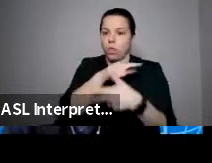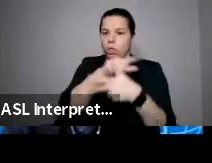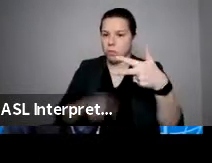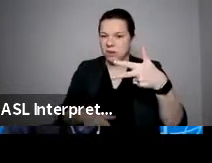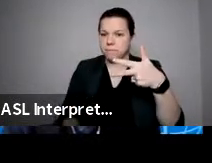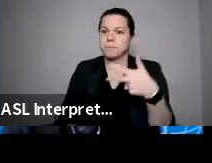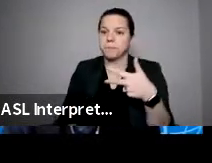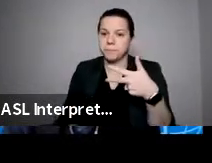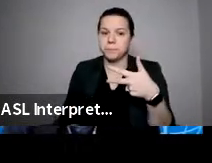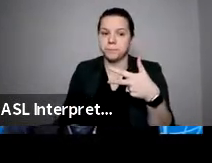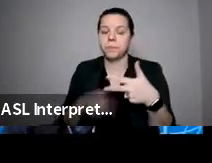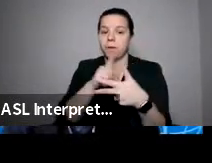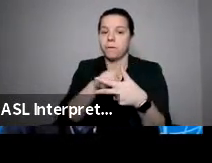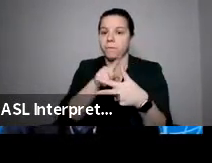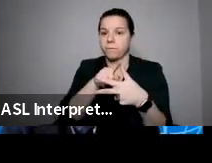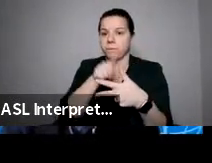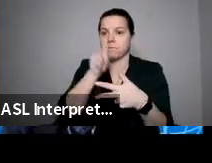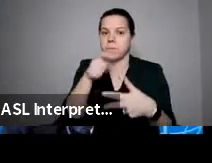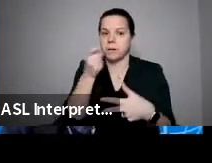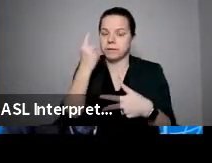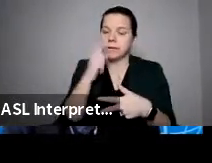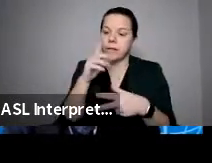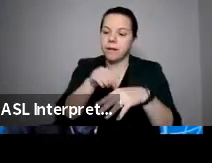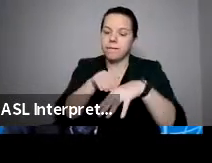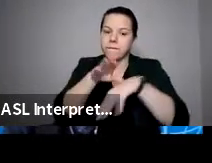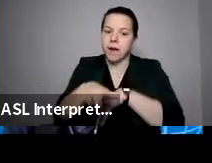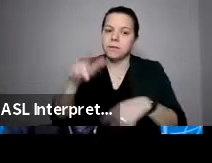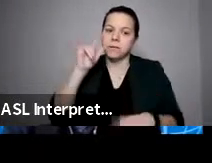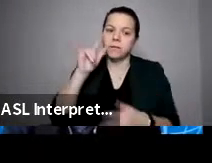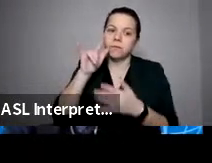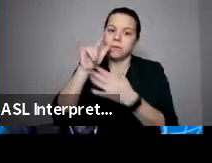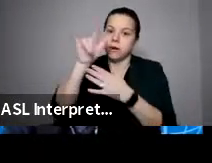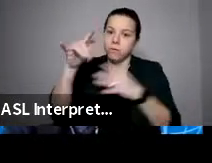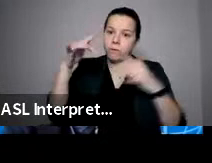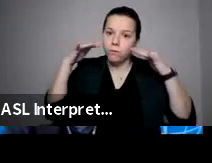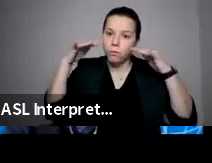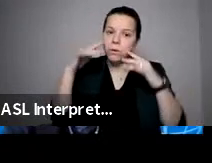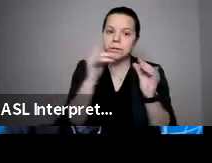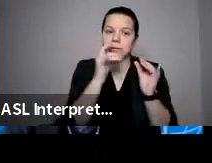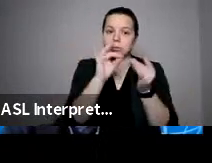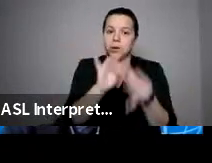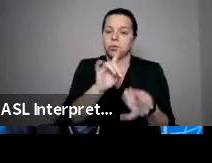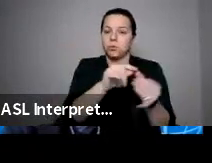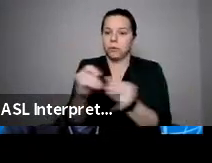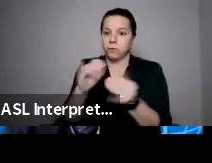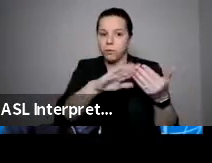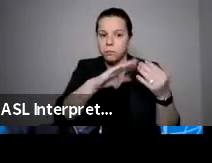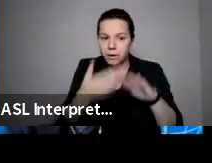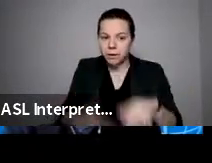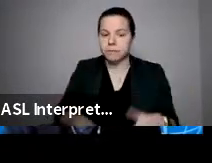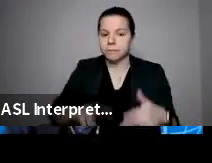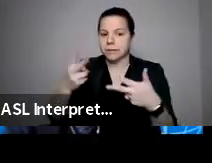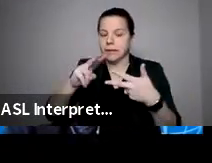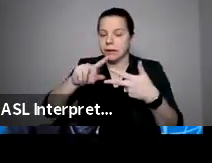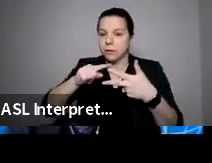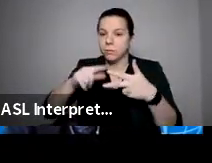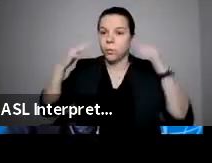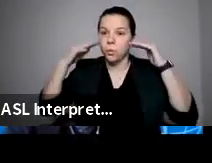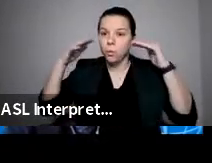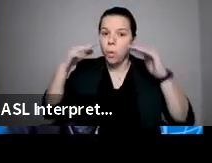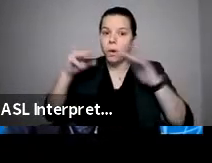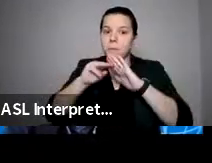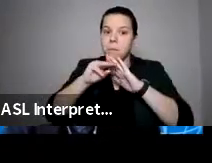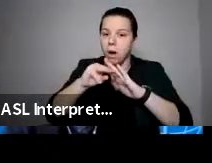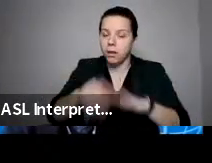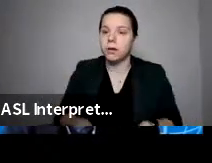to understand the effects of aircraft noise on individuals and communities. The second broad bucket is in terms of noise